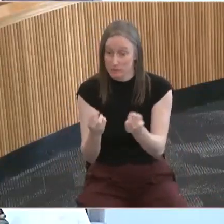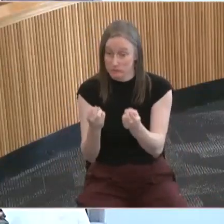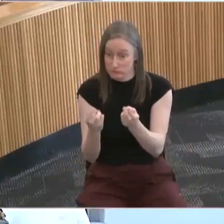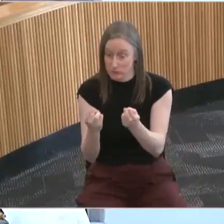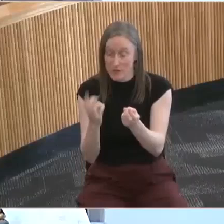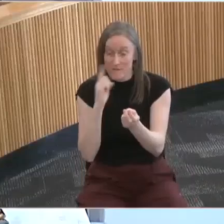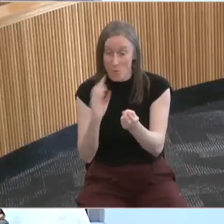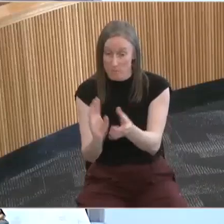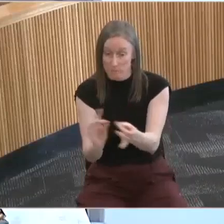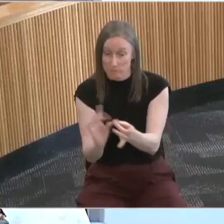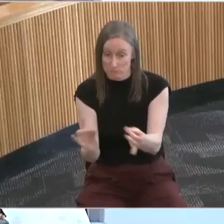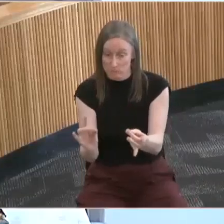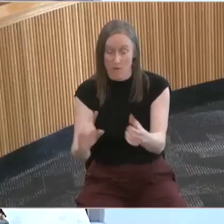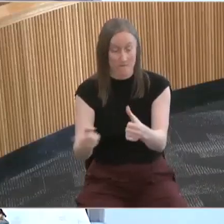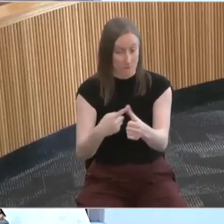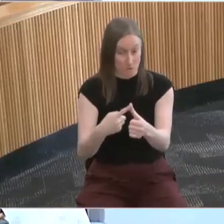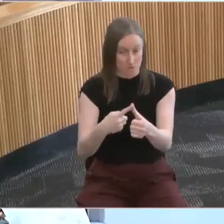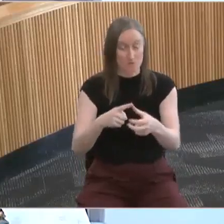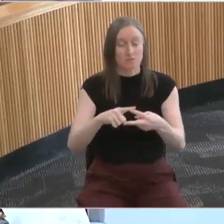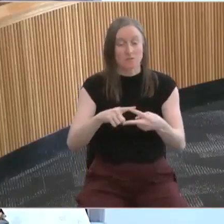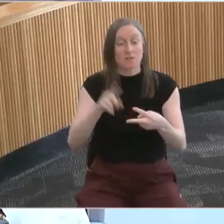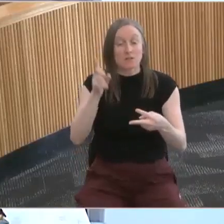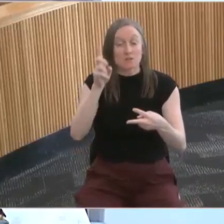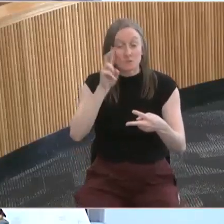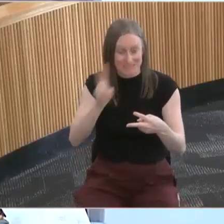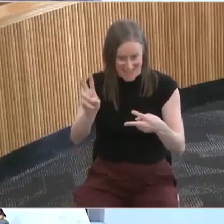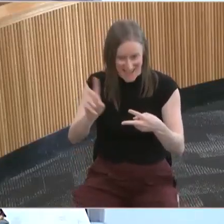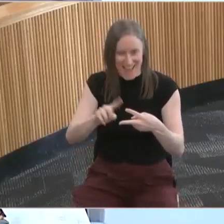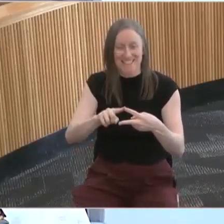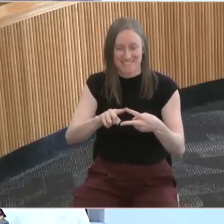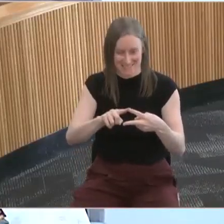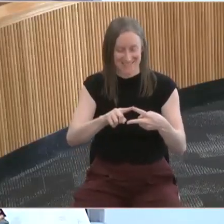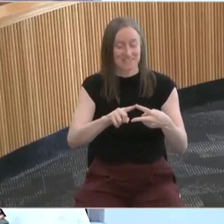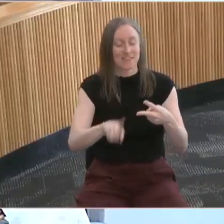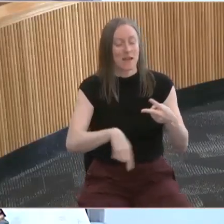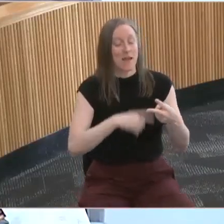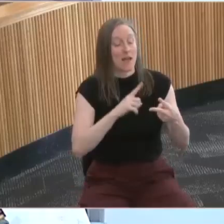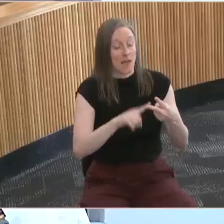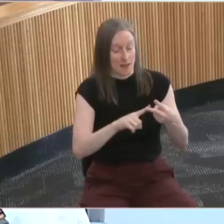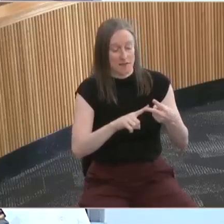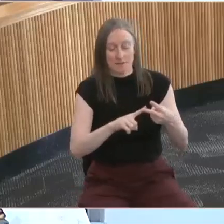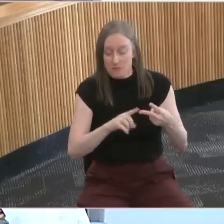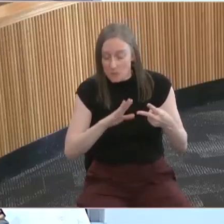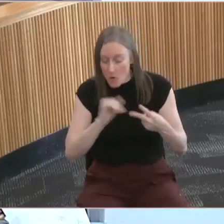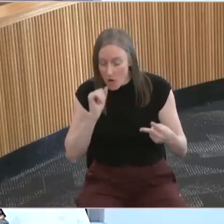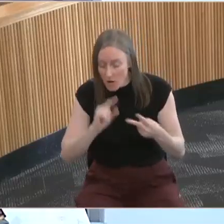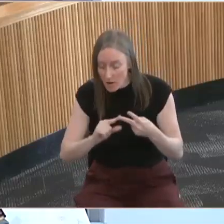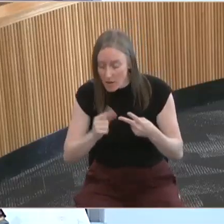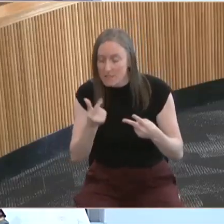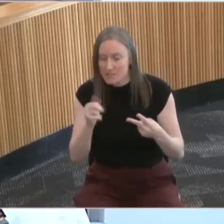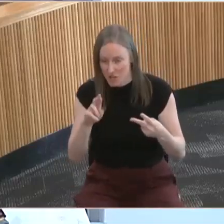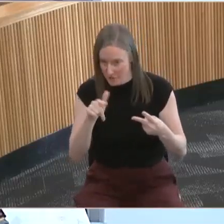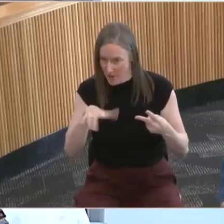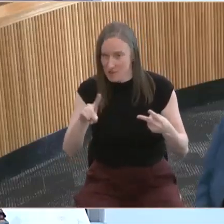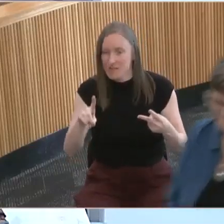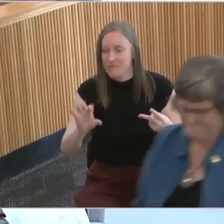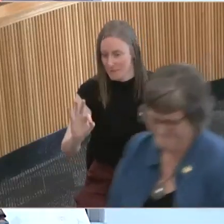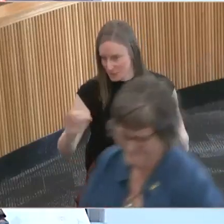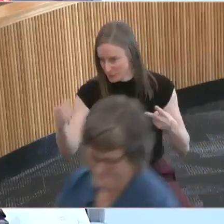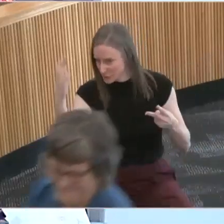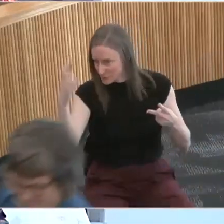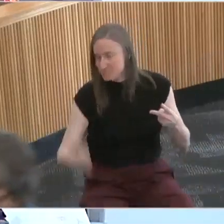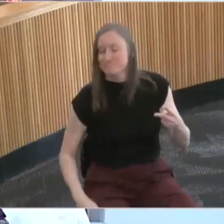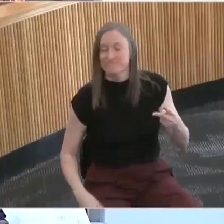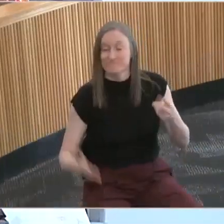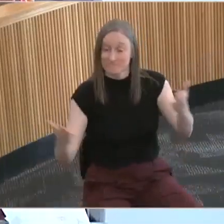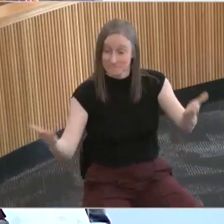the bill. I'd like to first call Christina Healy-Collister, and then I'd like to call Gerald Fleming Jr.